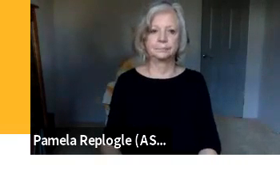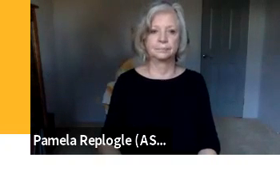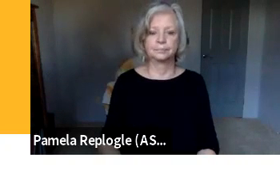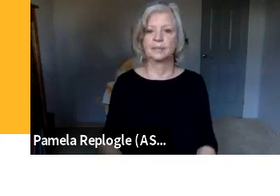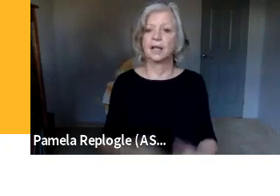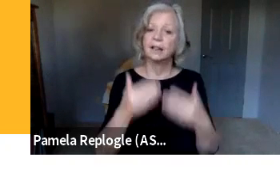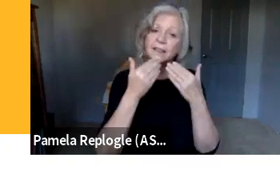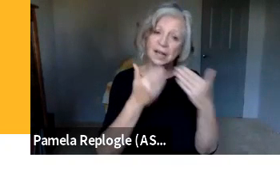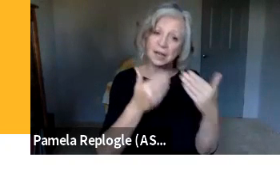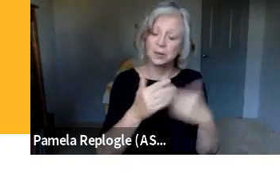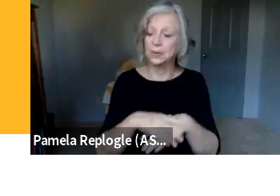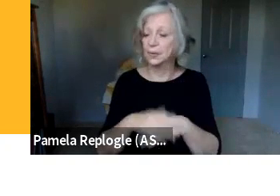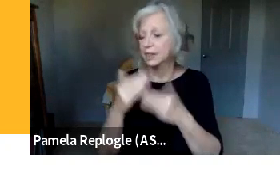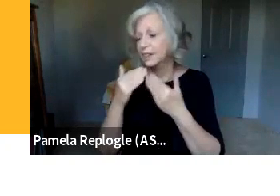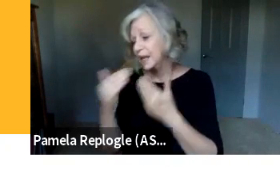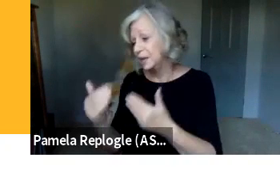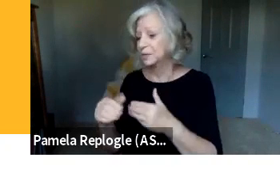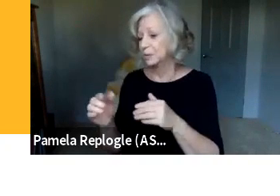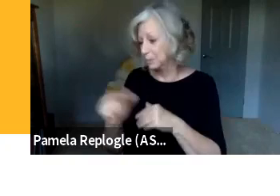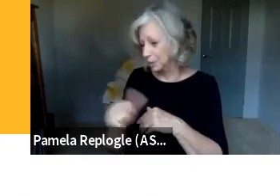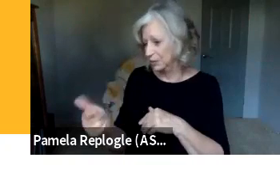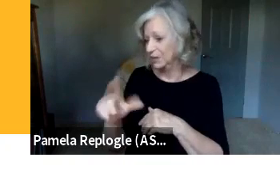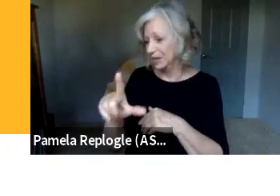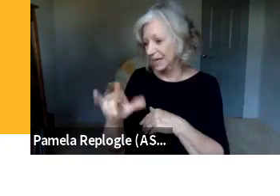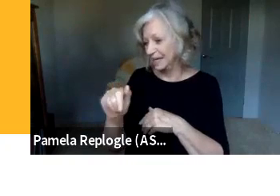Thank you, Lisa and Lisa.